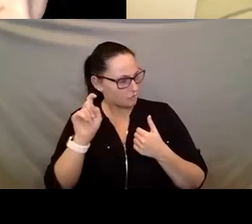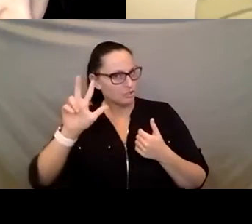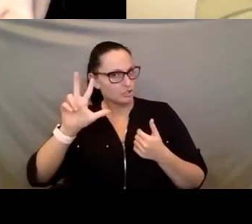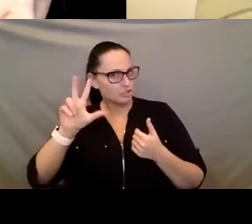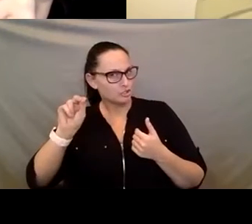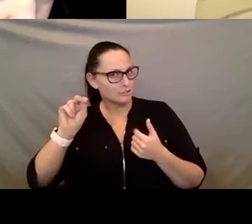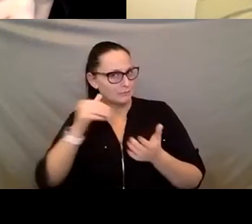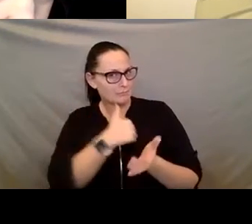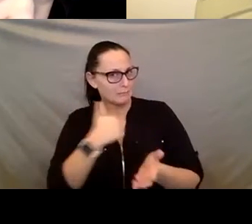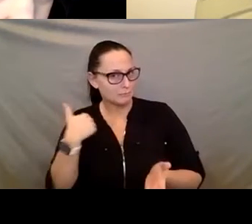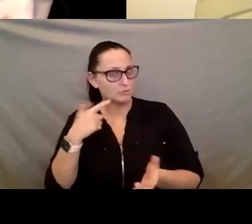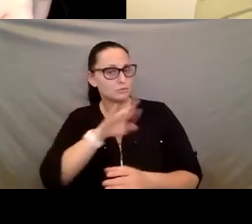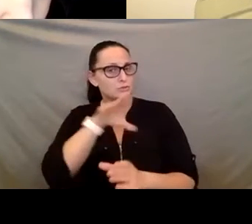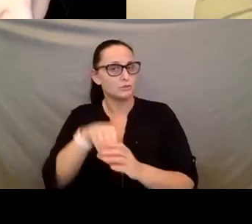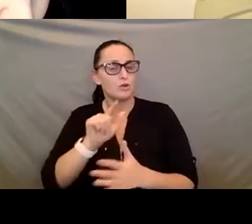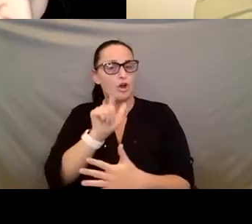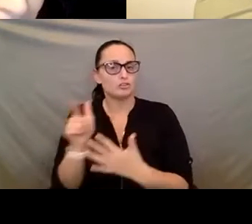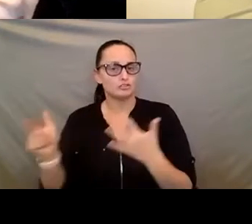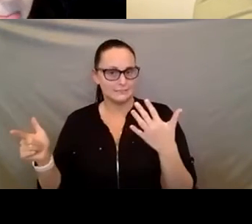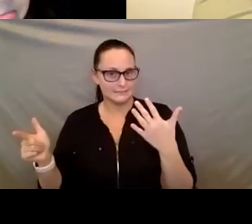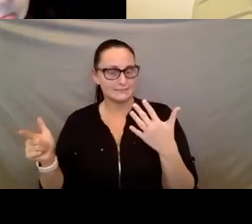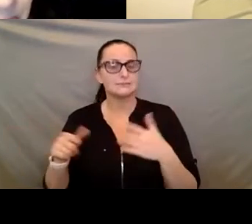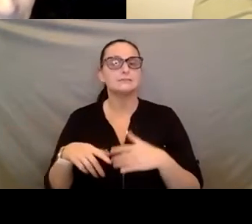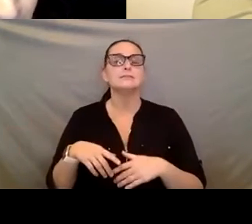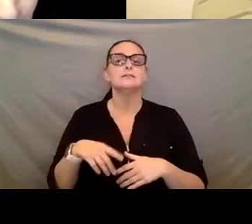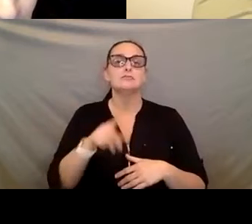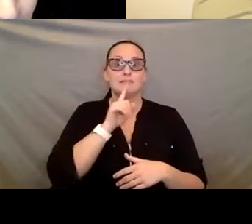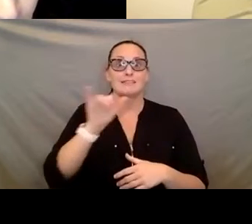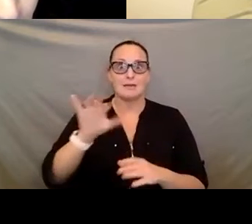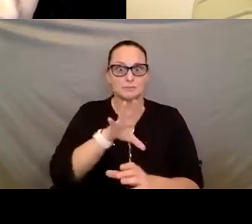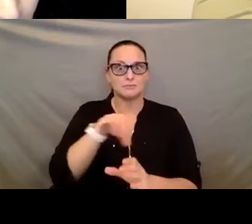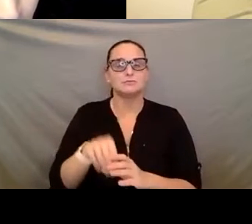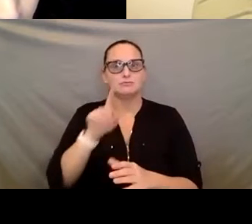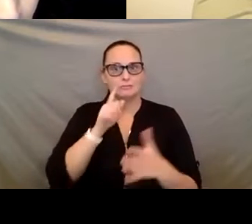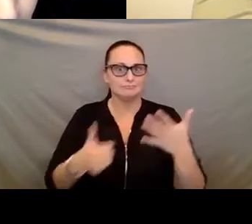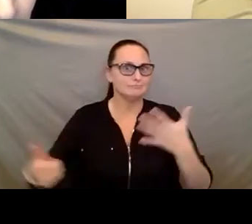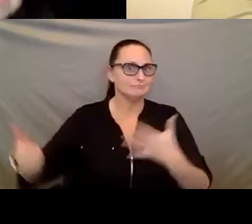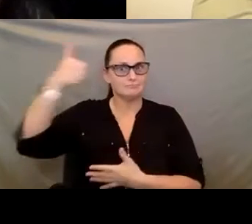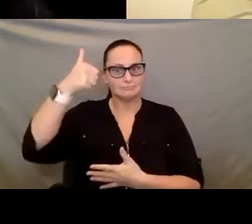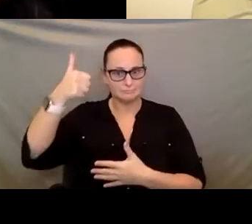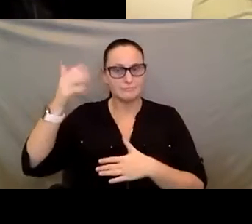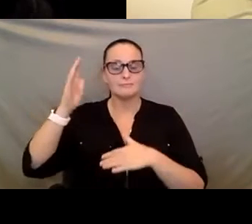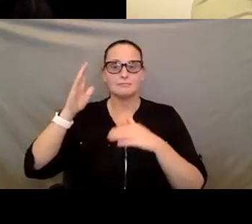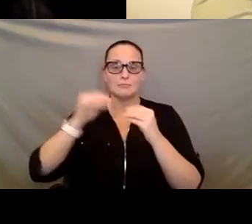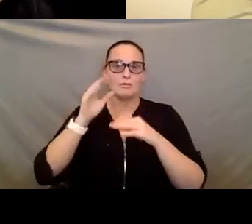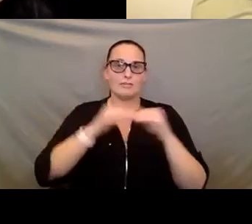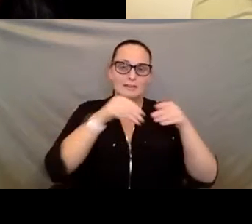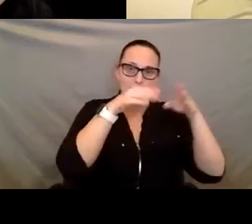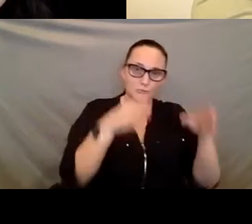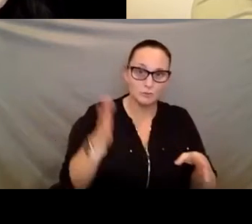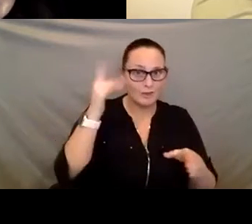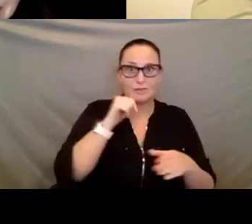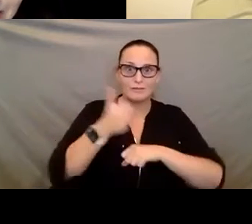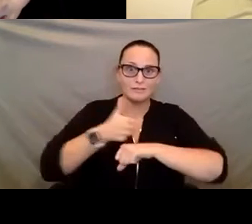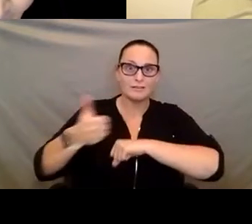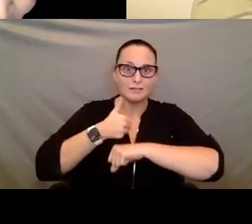130-ish members when you include the alternates. And so that participation has been higher than we've had in person because they don't all have to commute to the